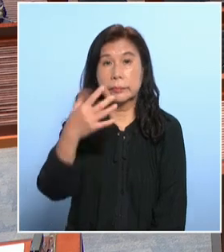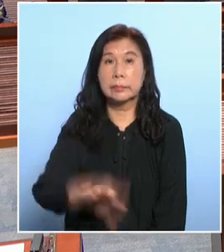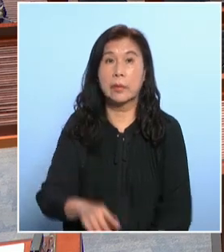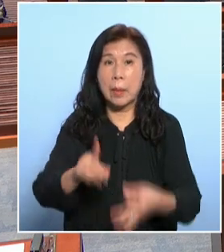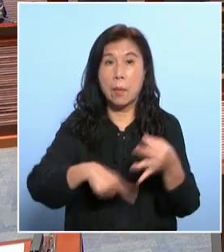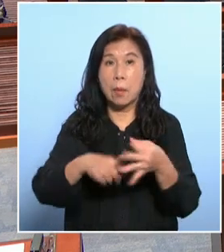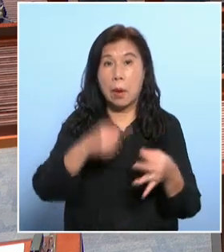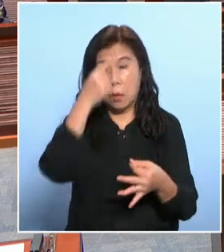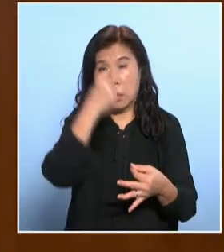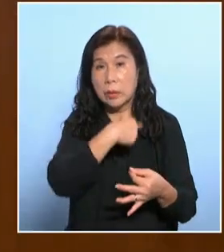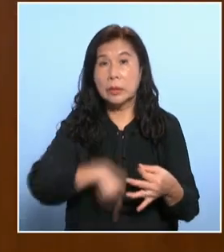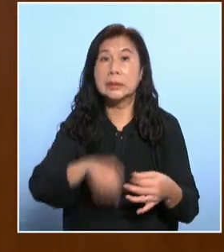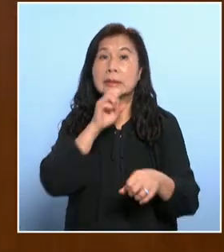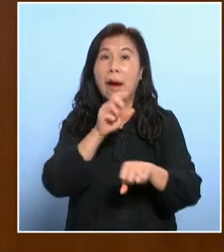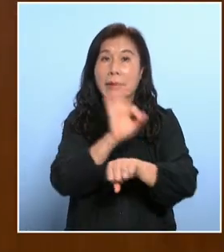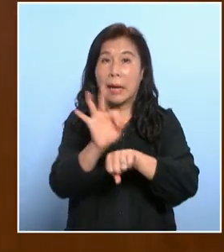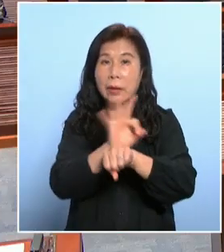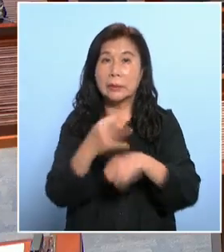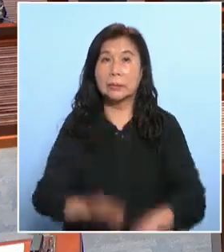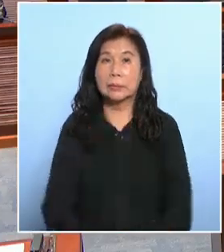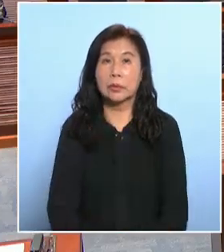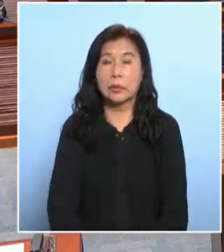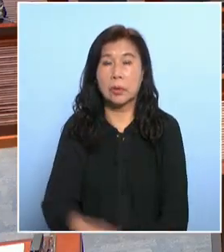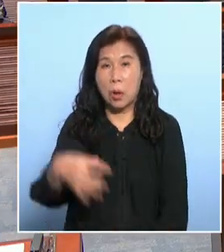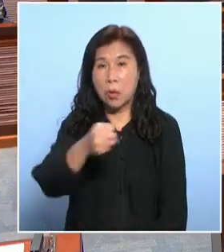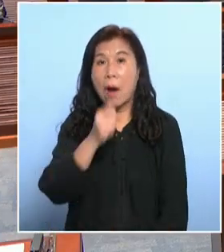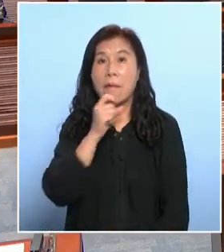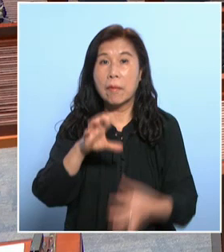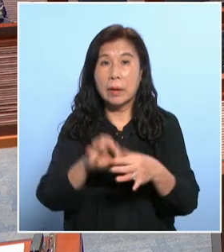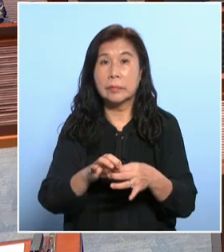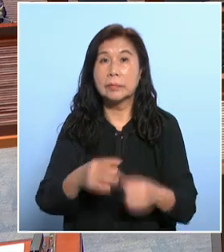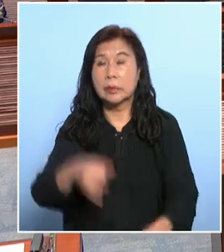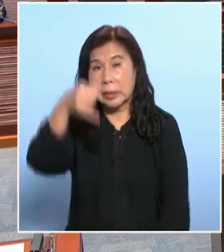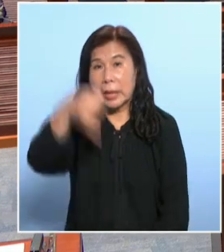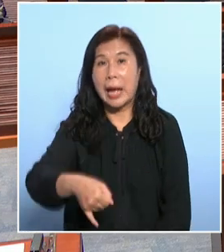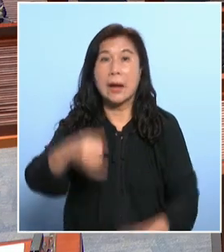Yes? Professor Priscilla Lang, 3 minutes, please. Thank you, Chair.